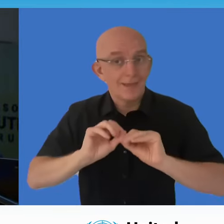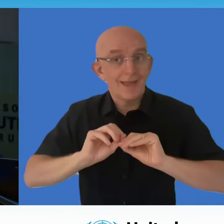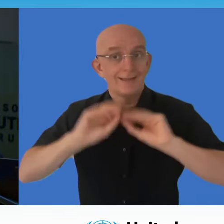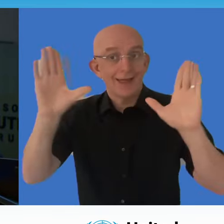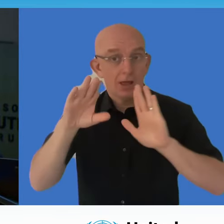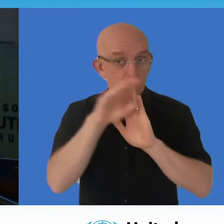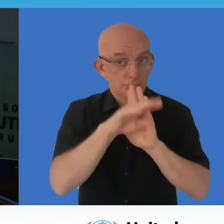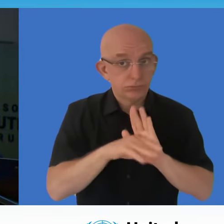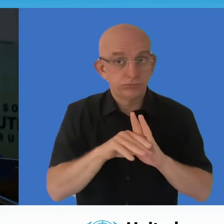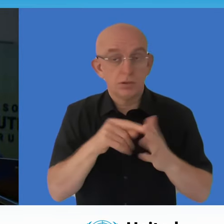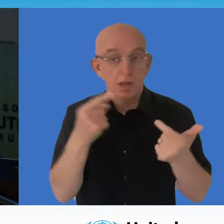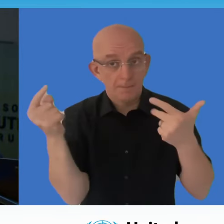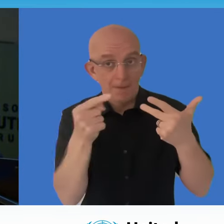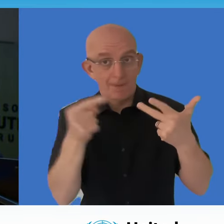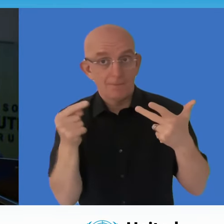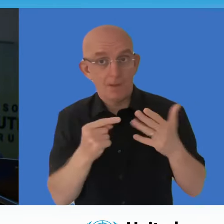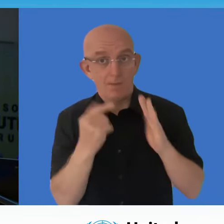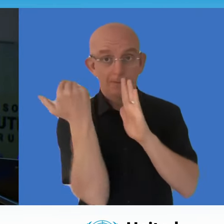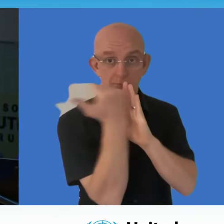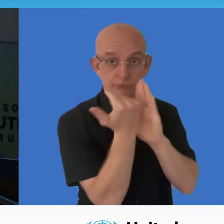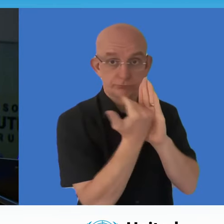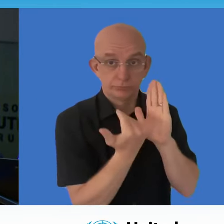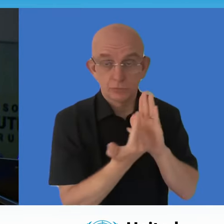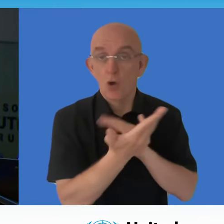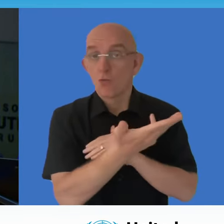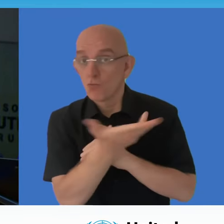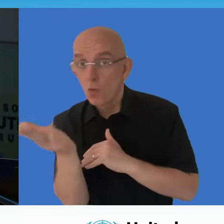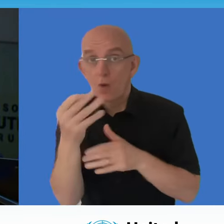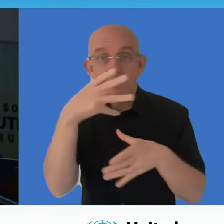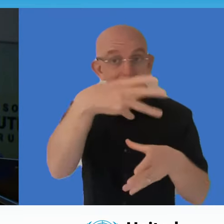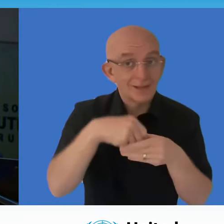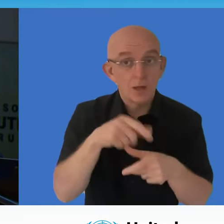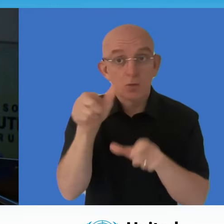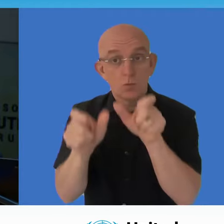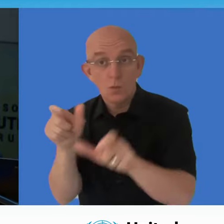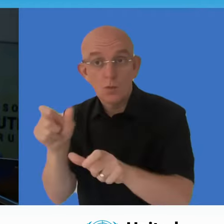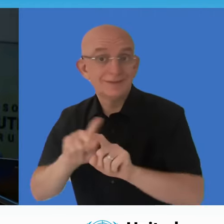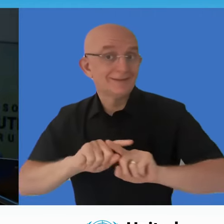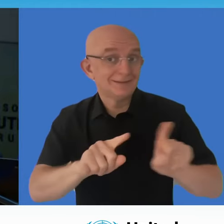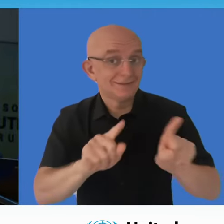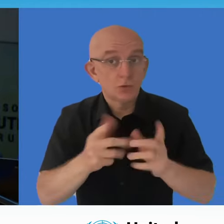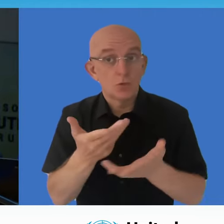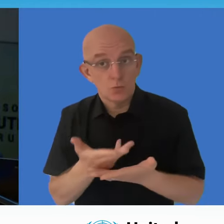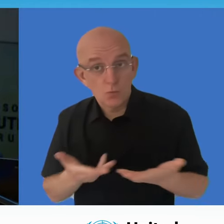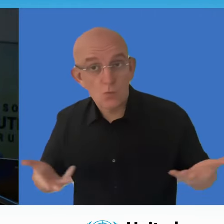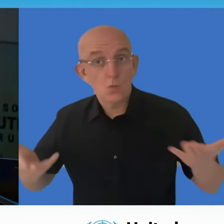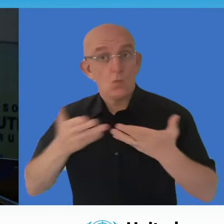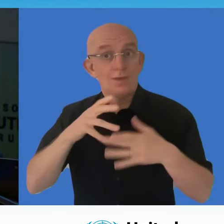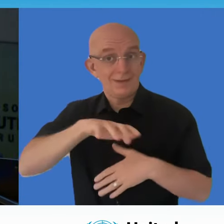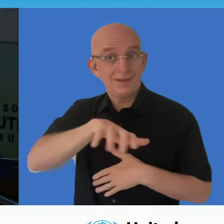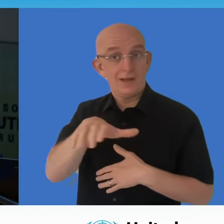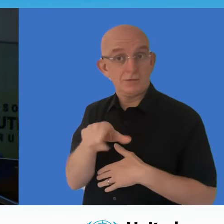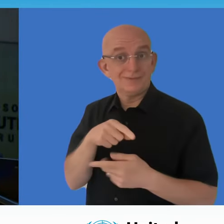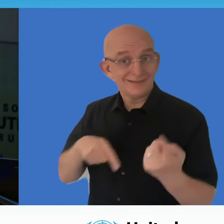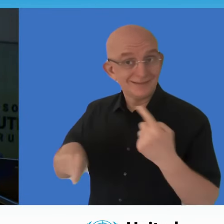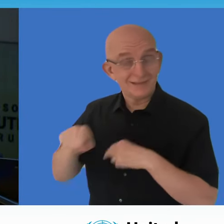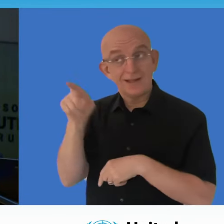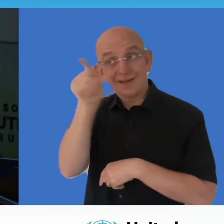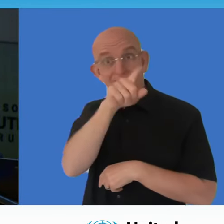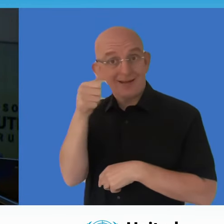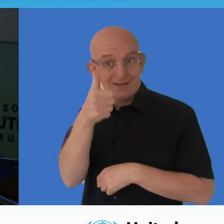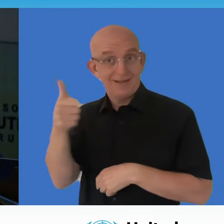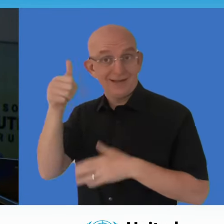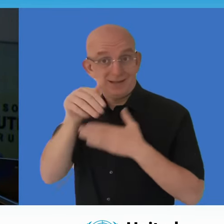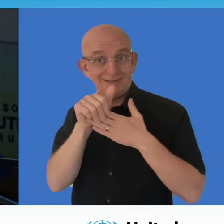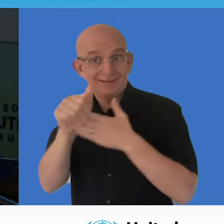all stakeholders. And this means the youth, the international community, but also our leaders and decision makings. This is very important. In order to act,